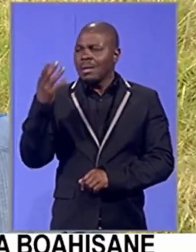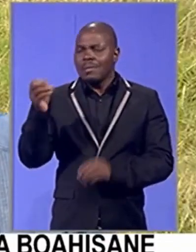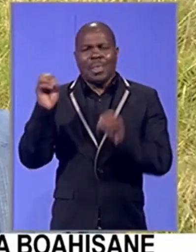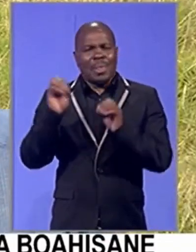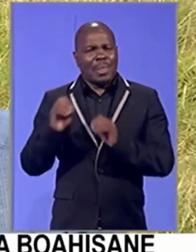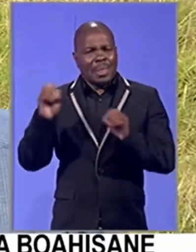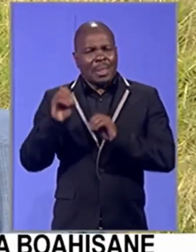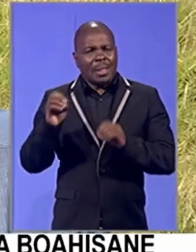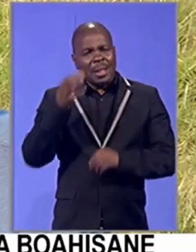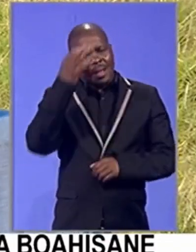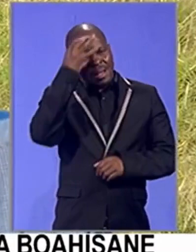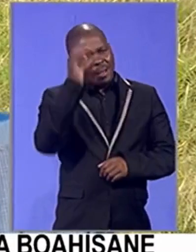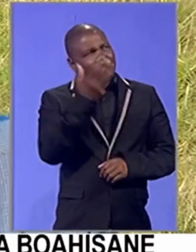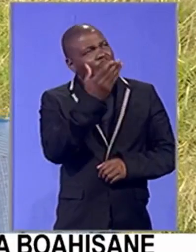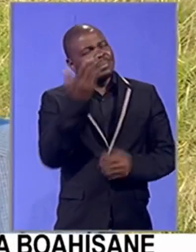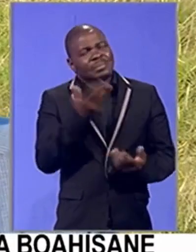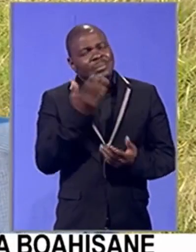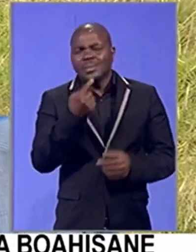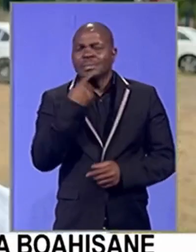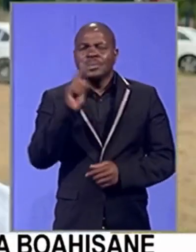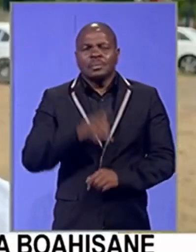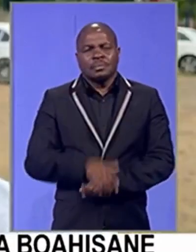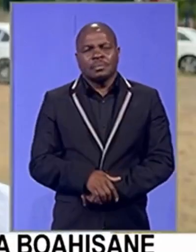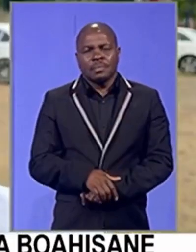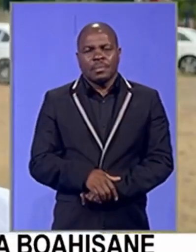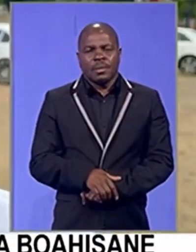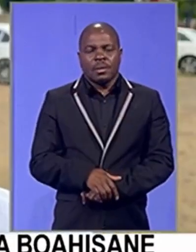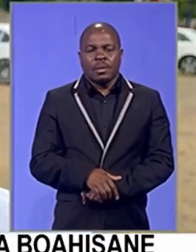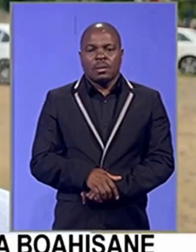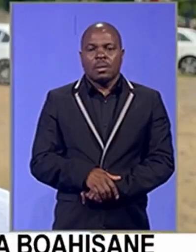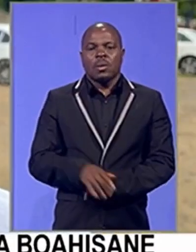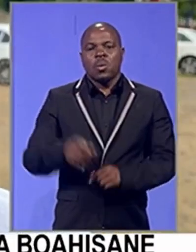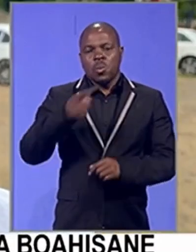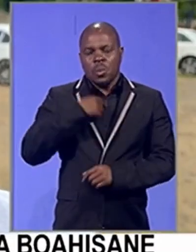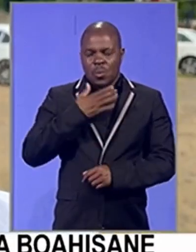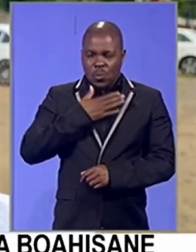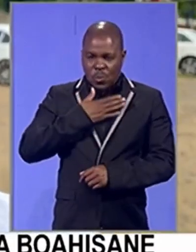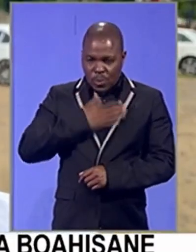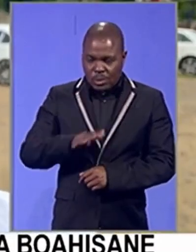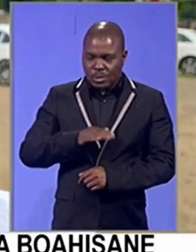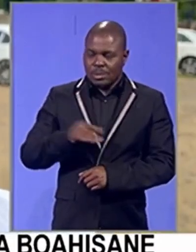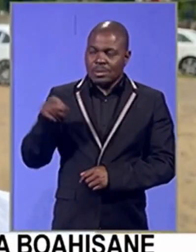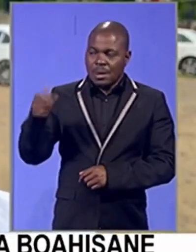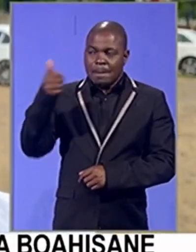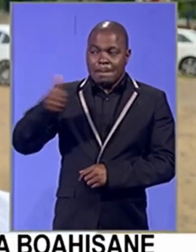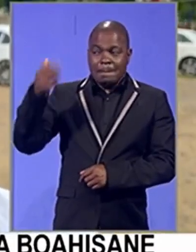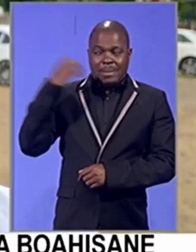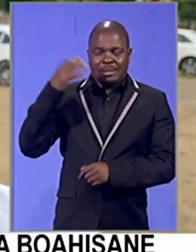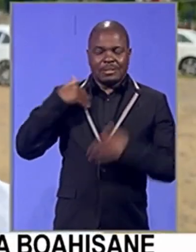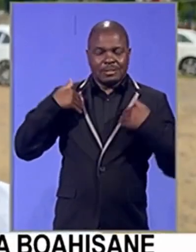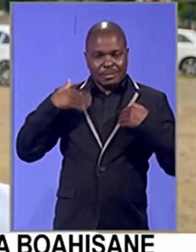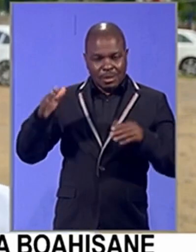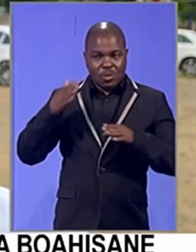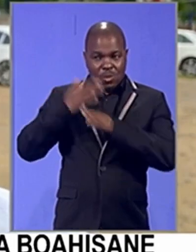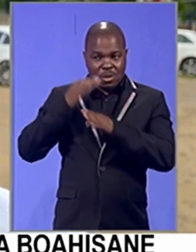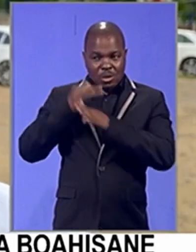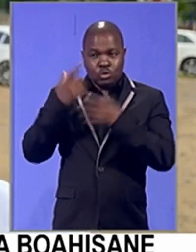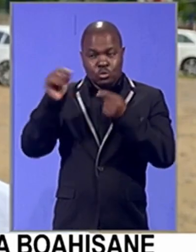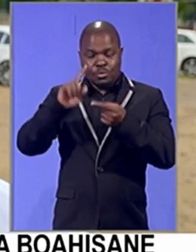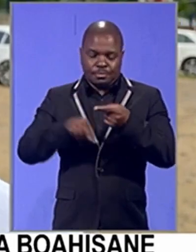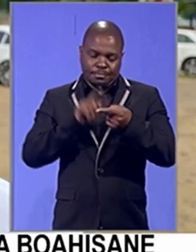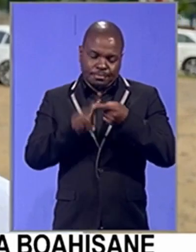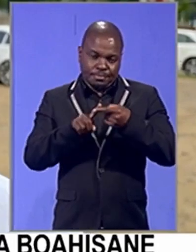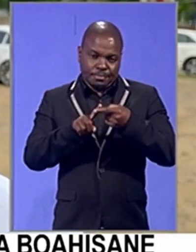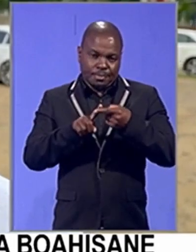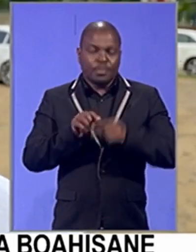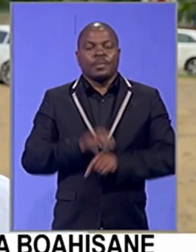na mmuso ona ona o reng ka bona. Dibaka tseo re lakatsang hore ke Tonakgolo ka qala ho tsona ha qala mosebetsi wa hae ke